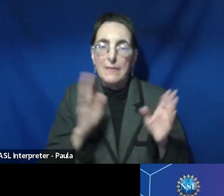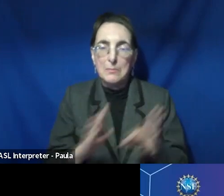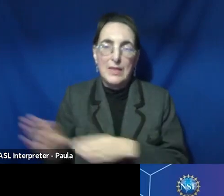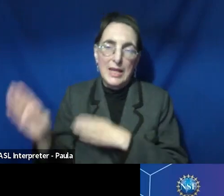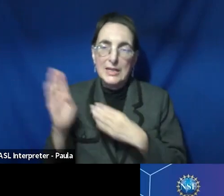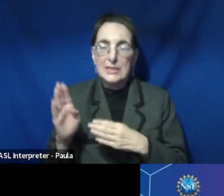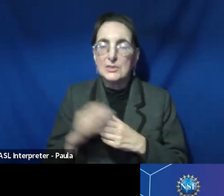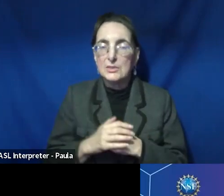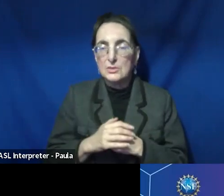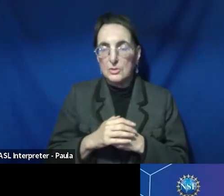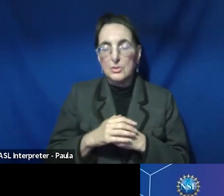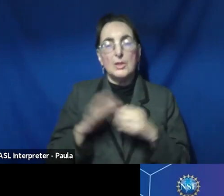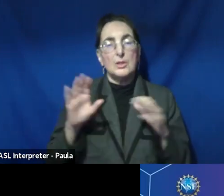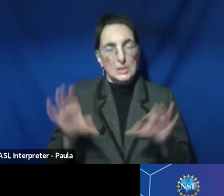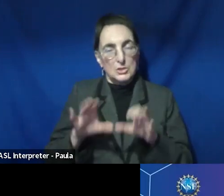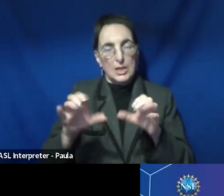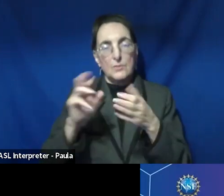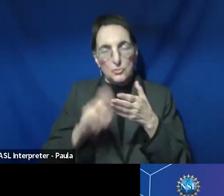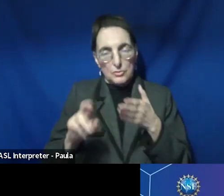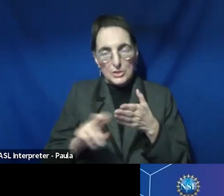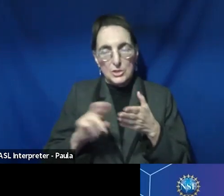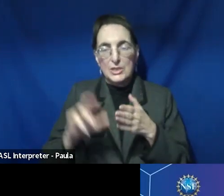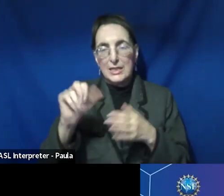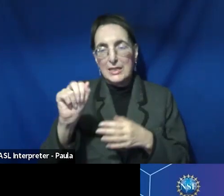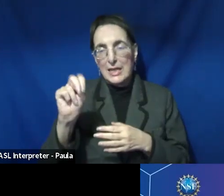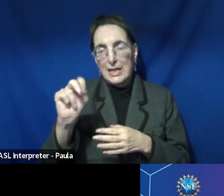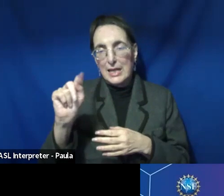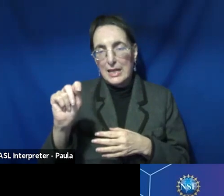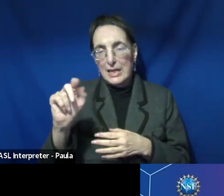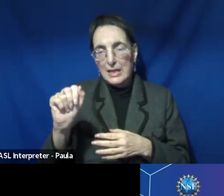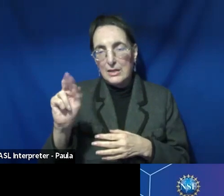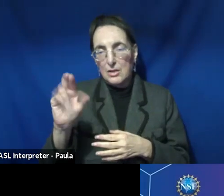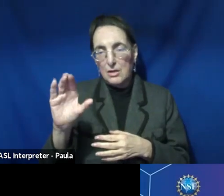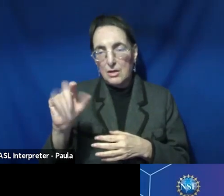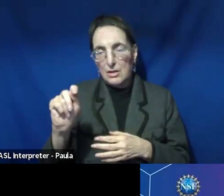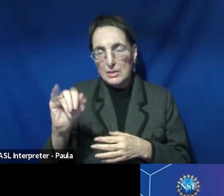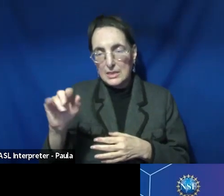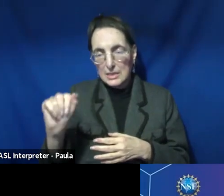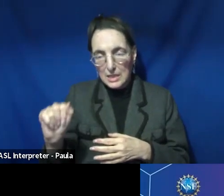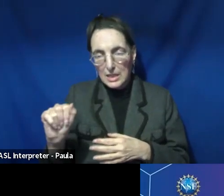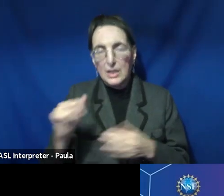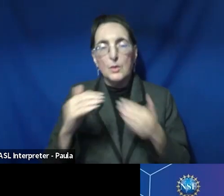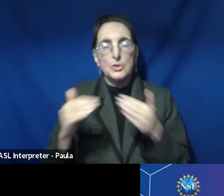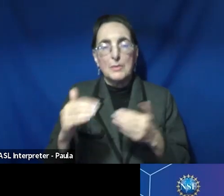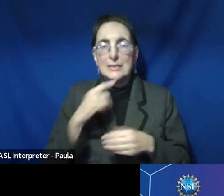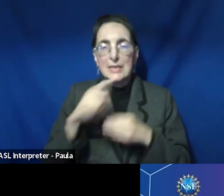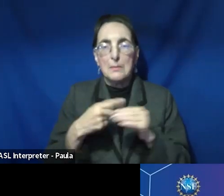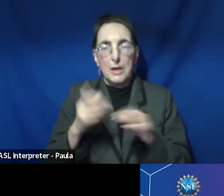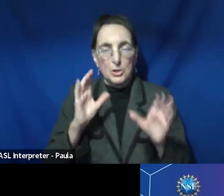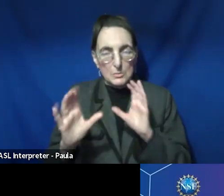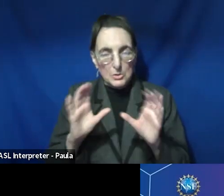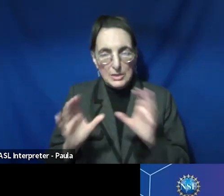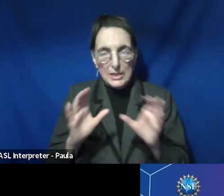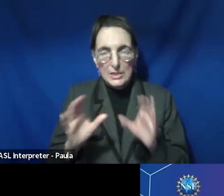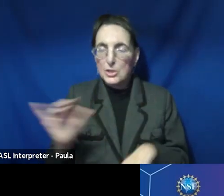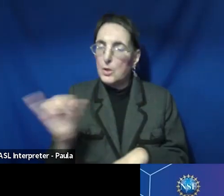to conduct that research in Antarctica, what you might say about communication would likely be